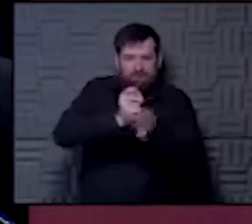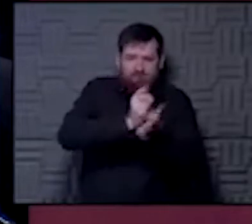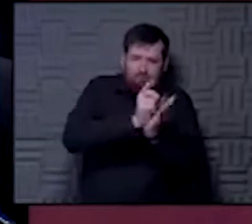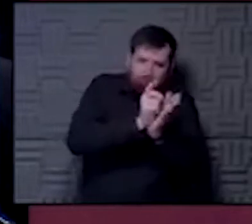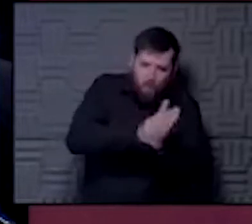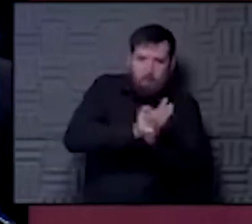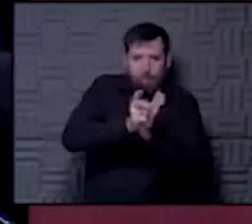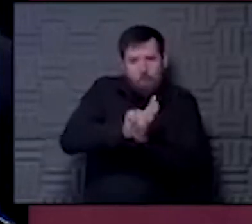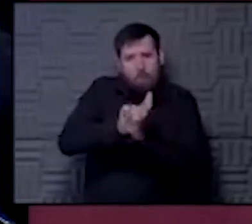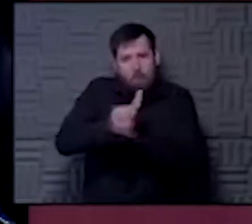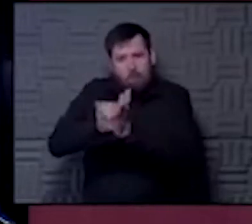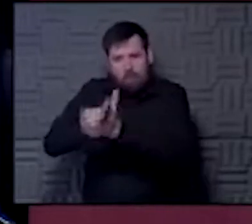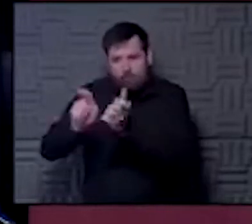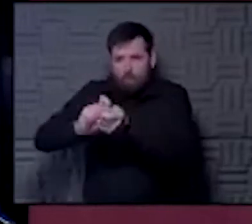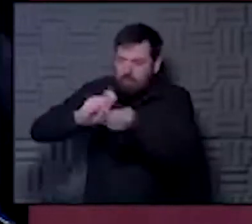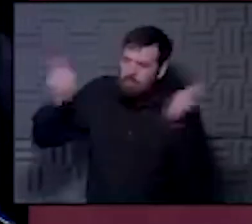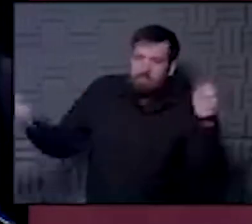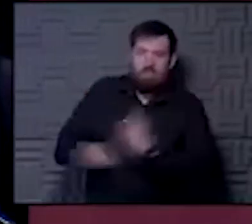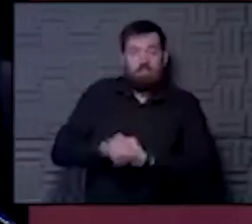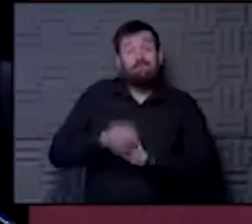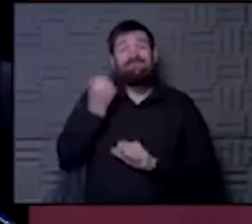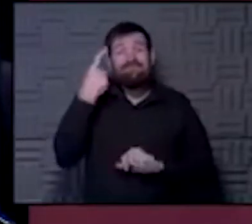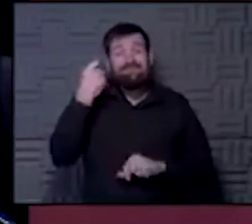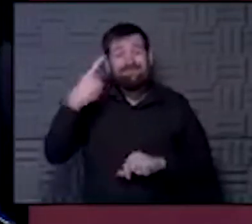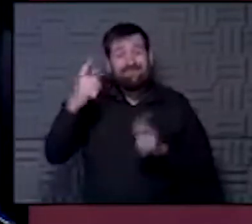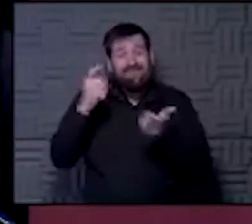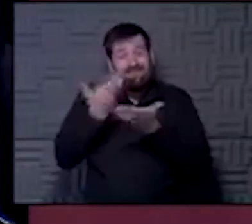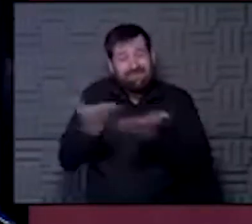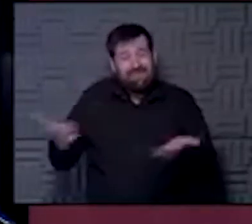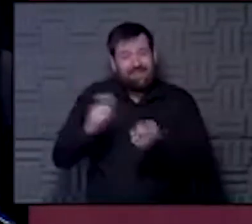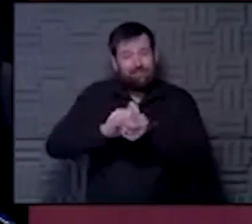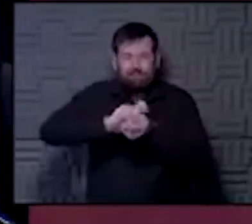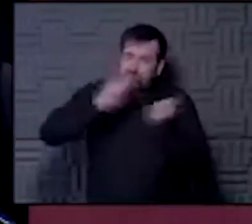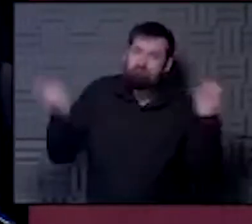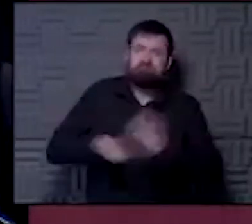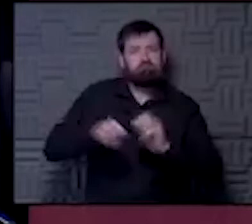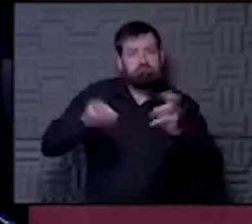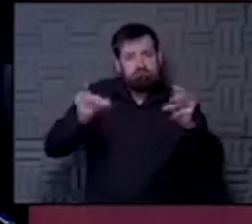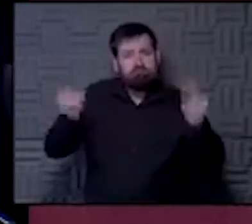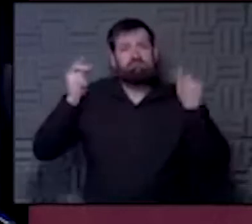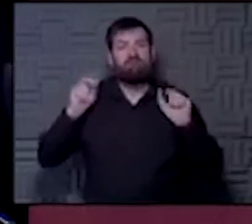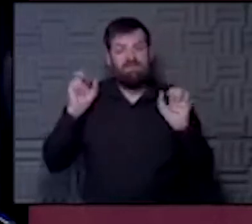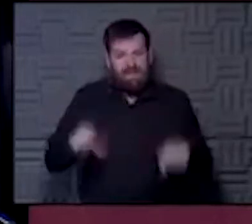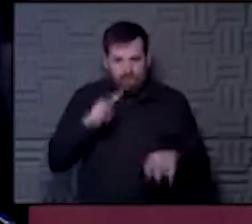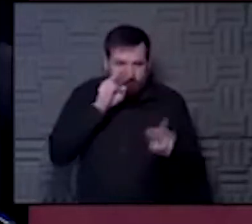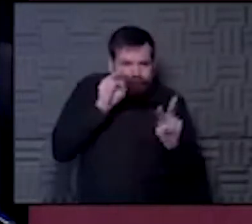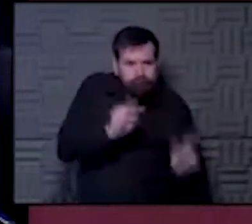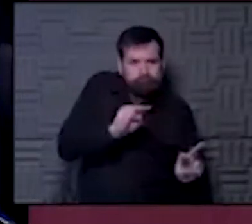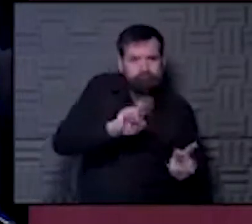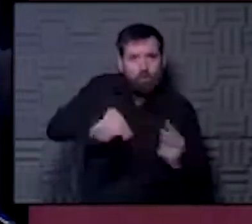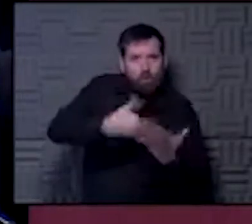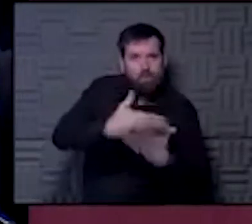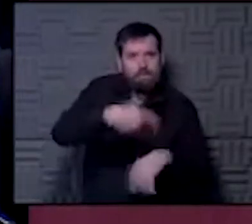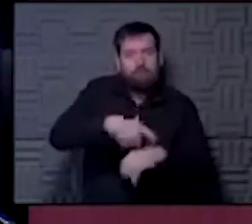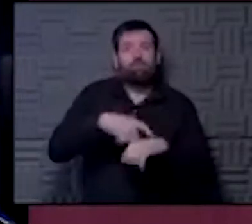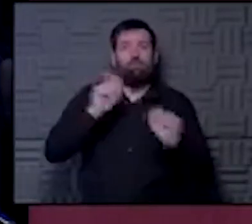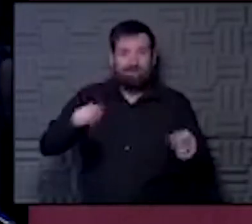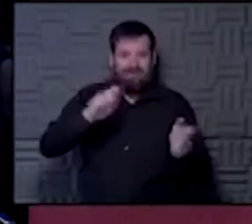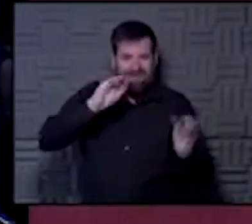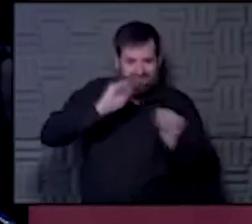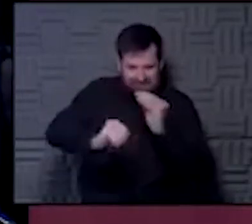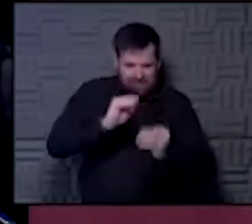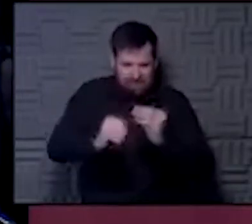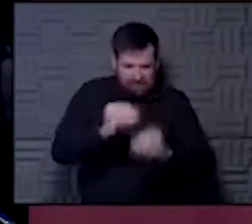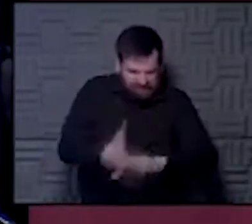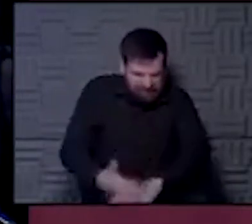changes of critical illness, and things change constantly. And it's the constant vigilance which allows you to steer things back into the right